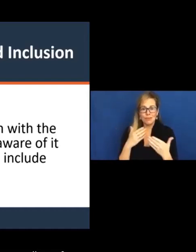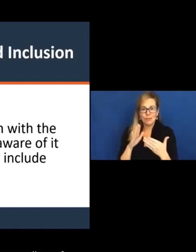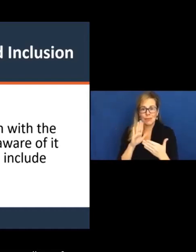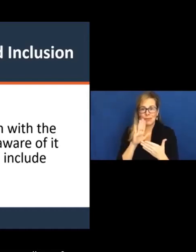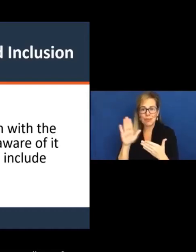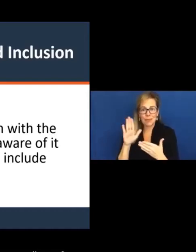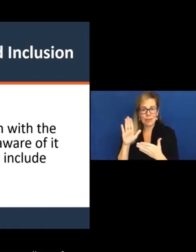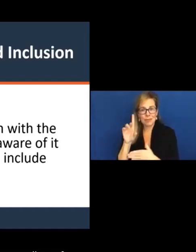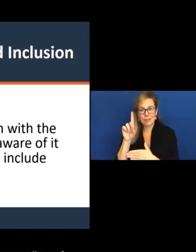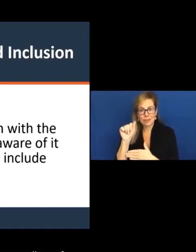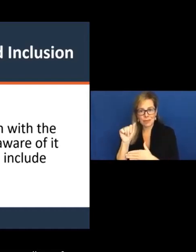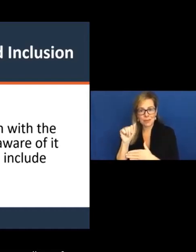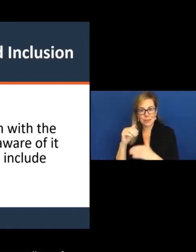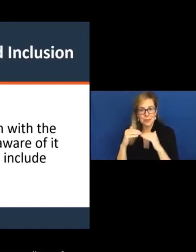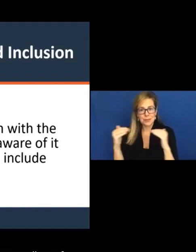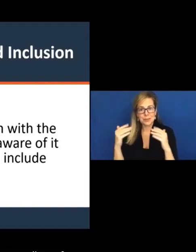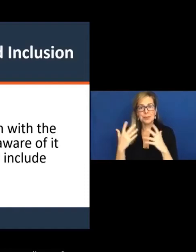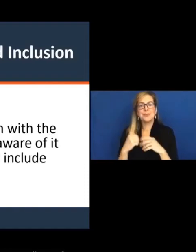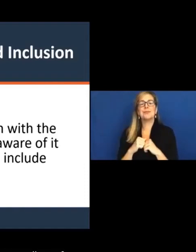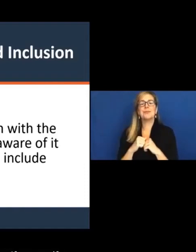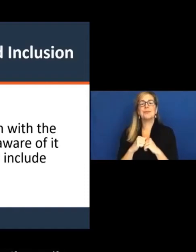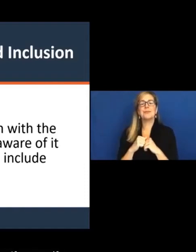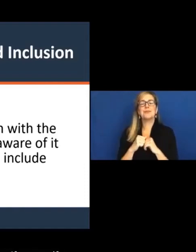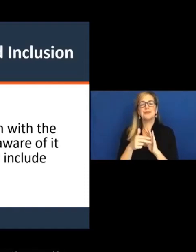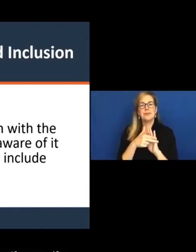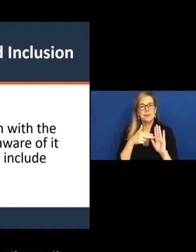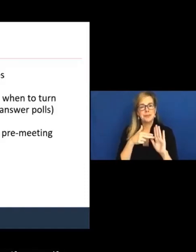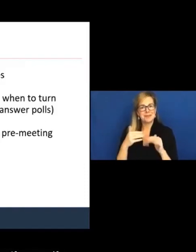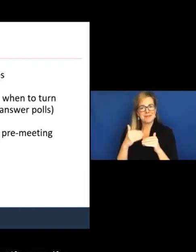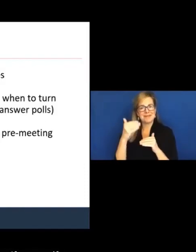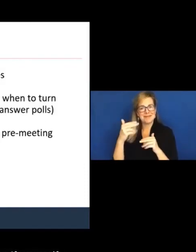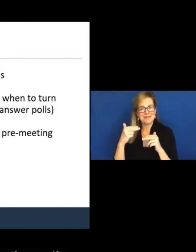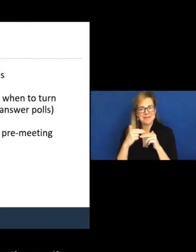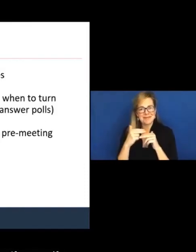status. Next slide, please.